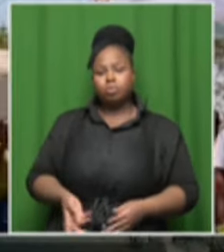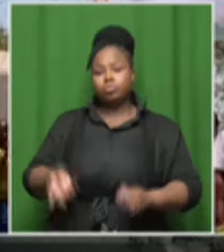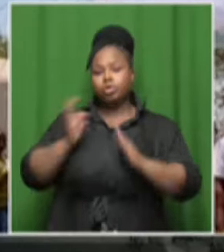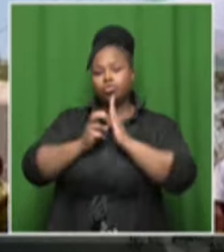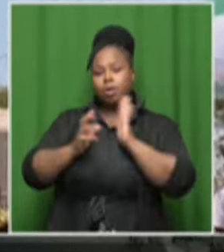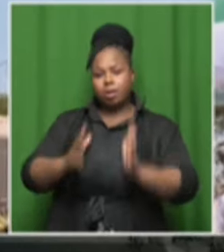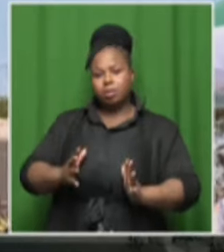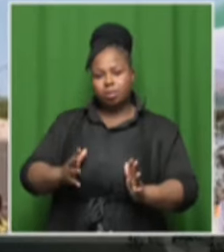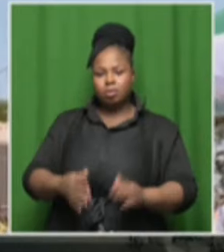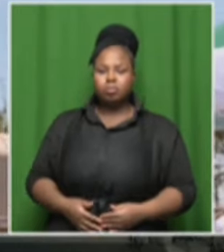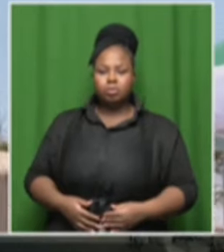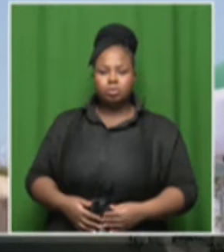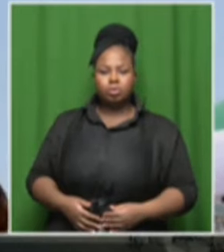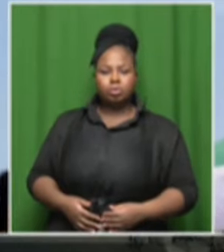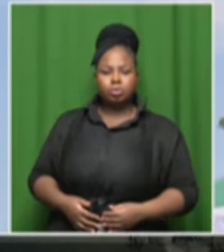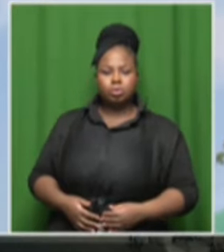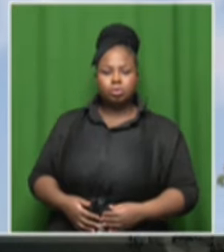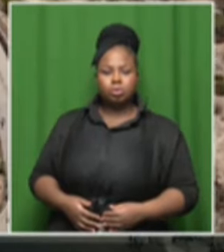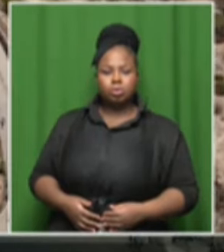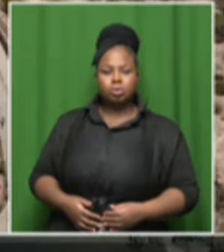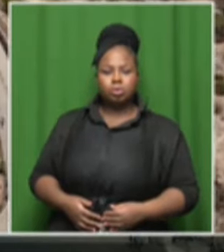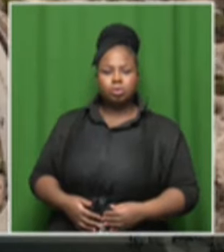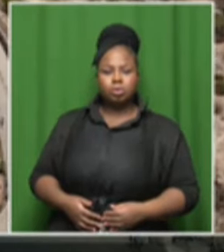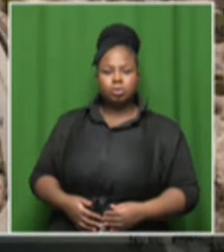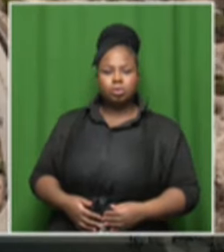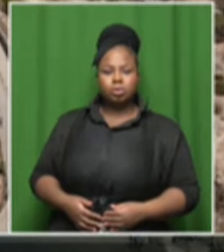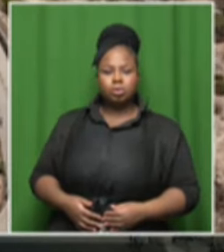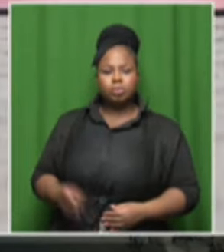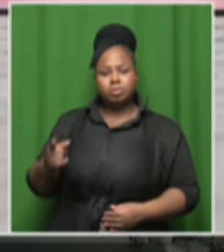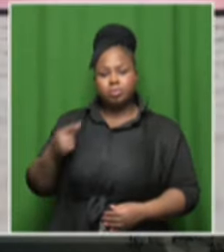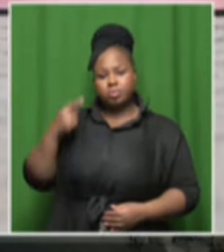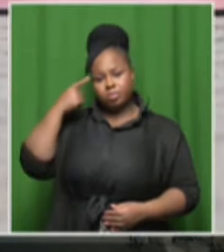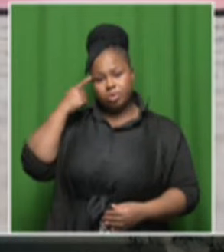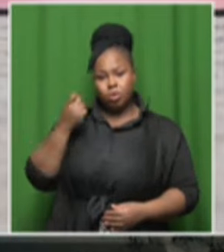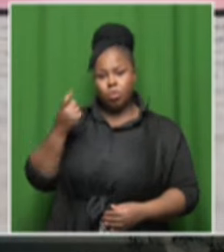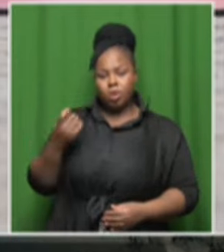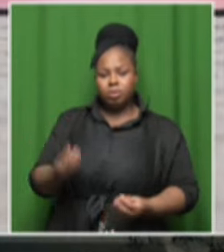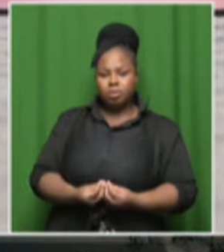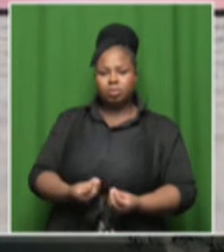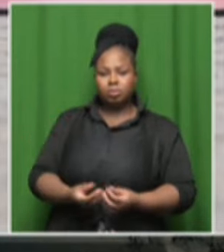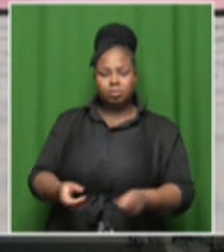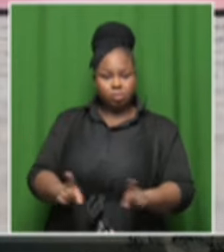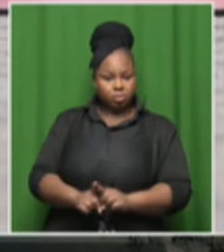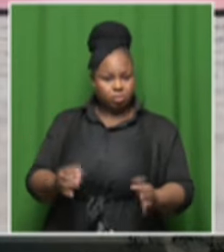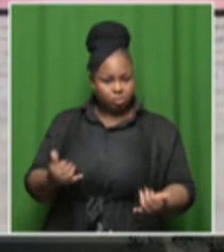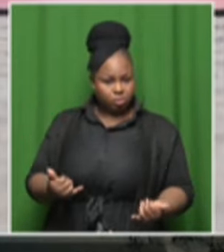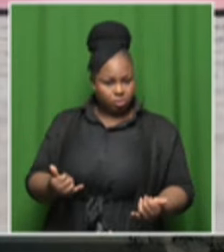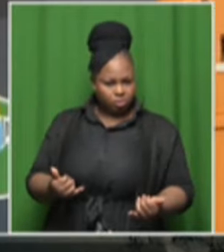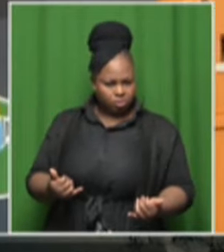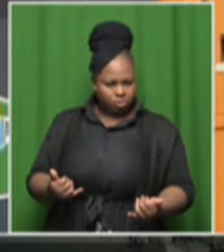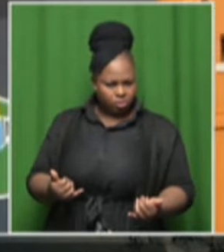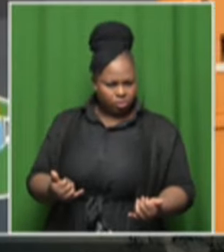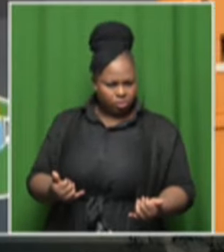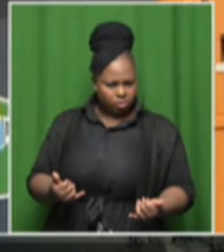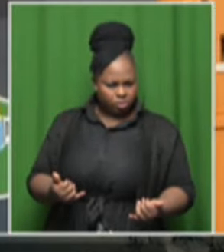the compliance typically catches up with that over time. I think one thing that's in our favor now is that we do have a regulator. The regulator